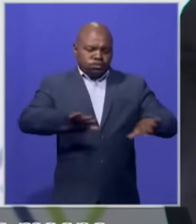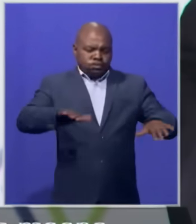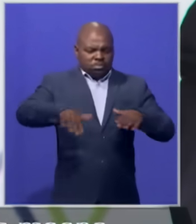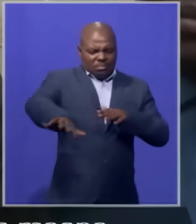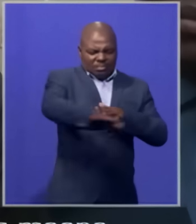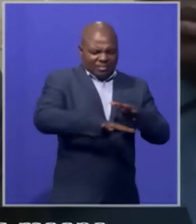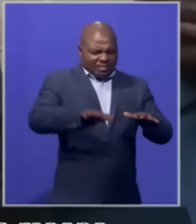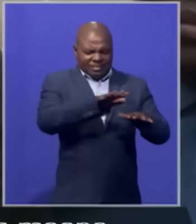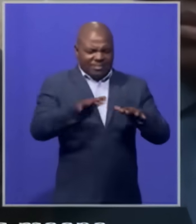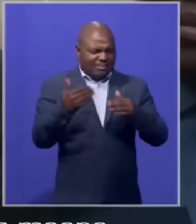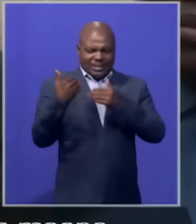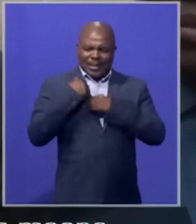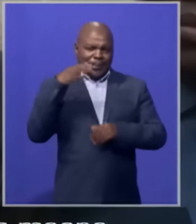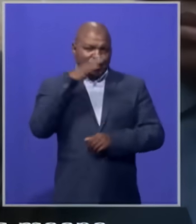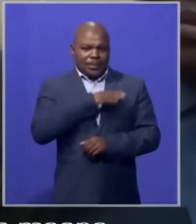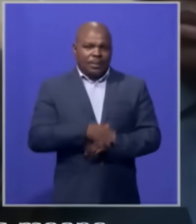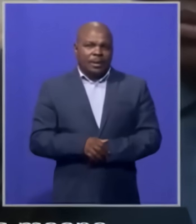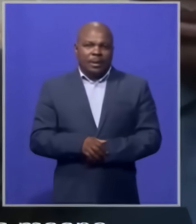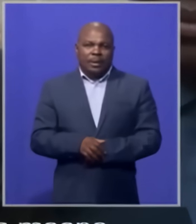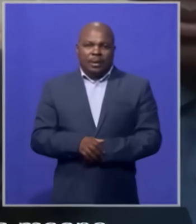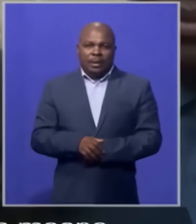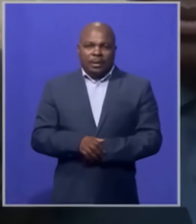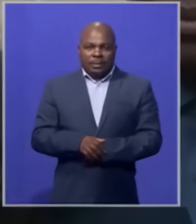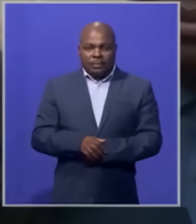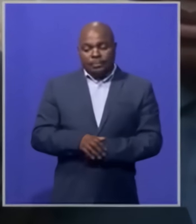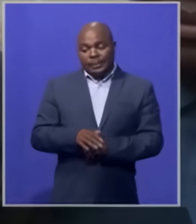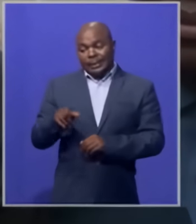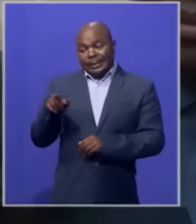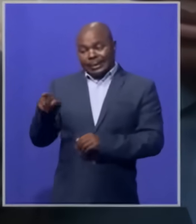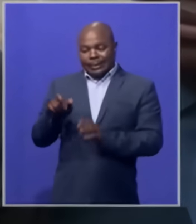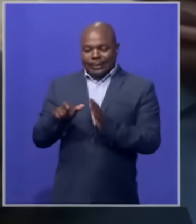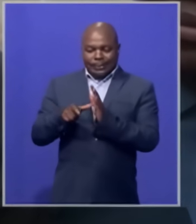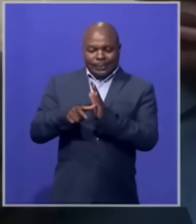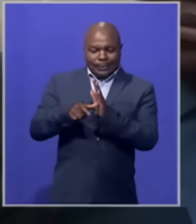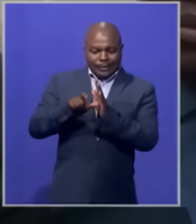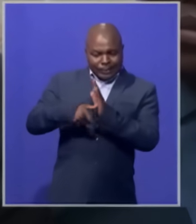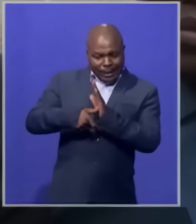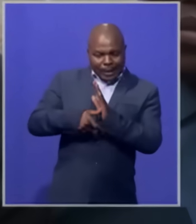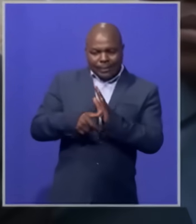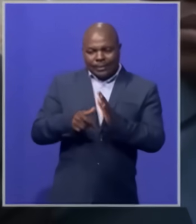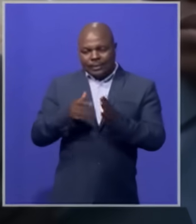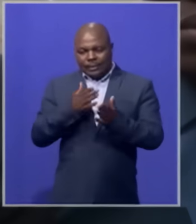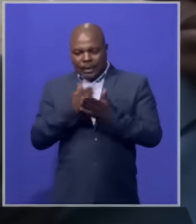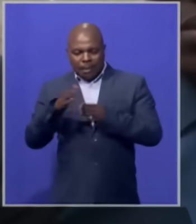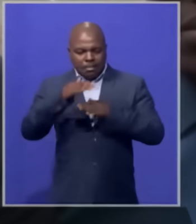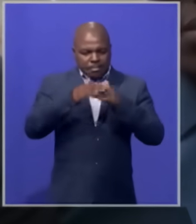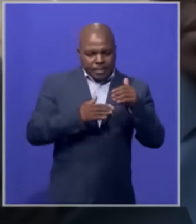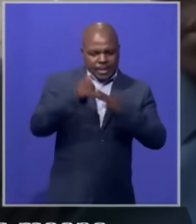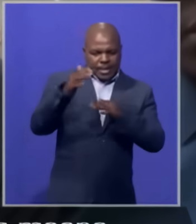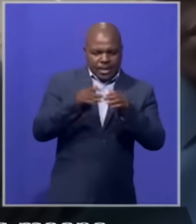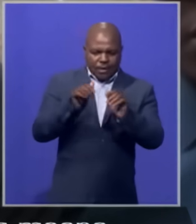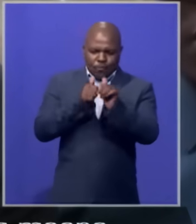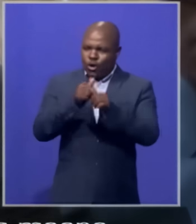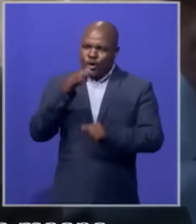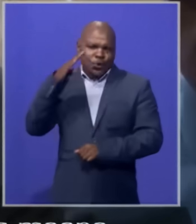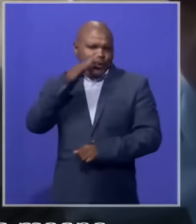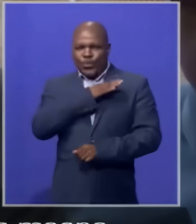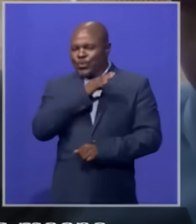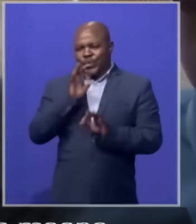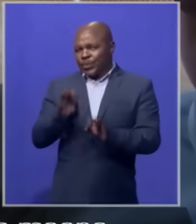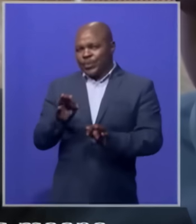it was being raised, there were designs that were actually not fulfilled in terms of being concluded conceptual